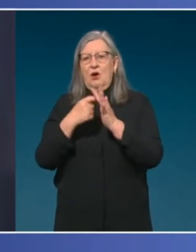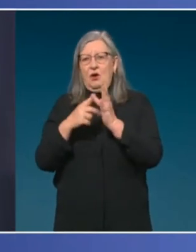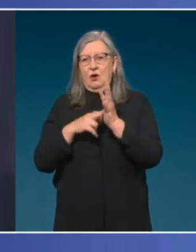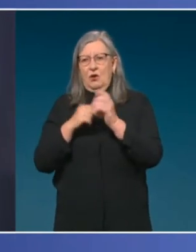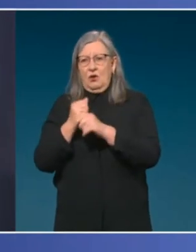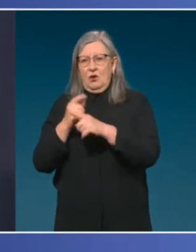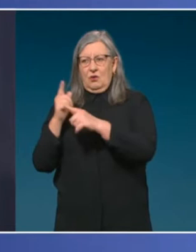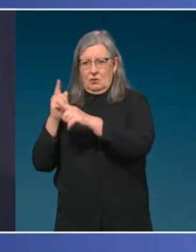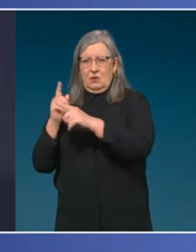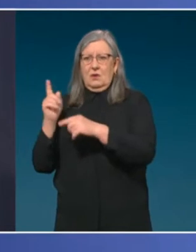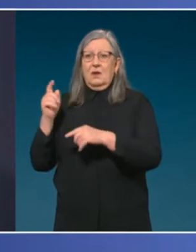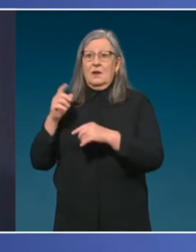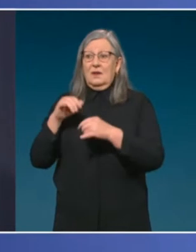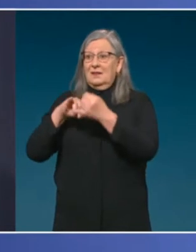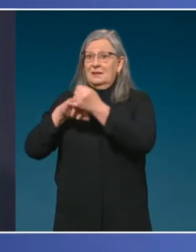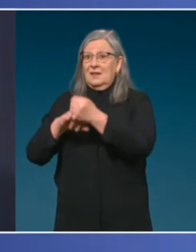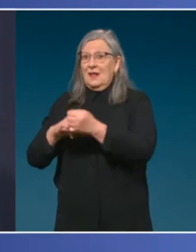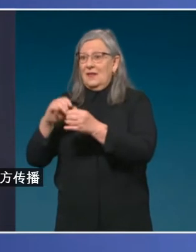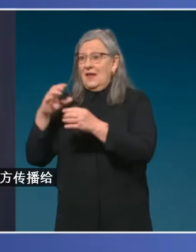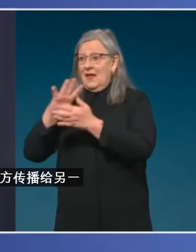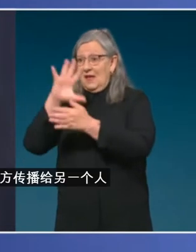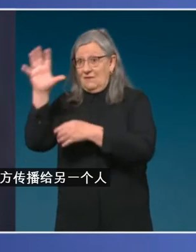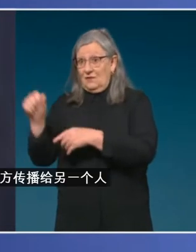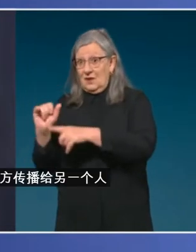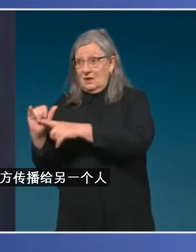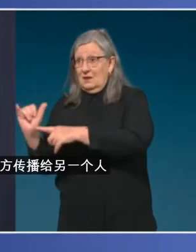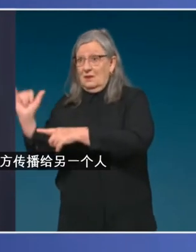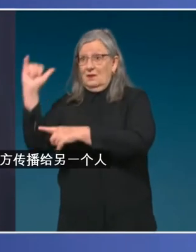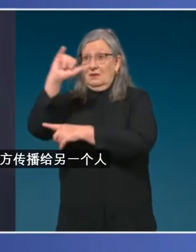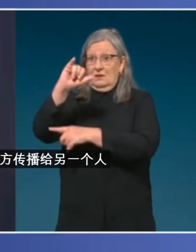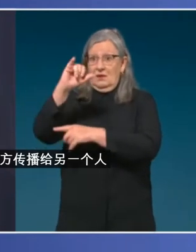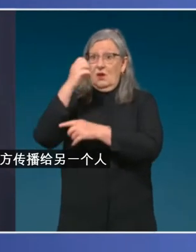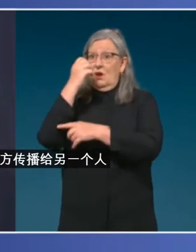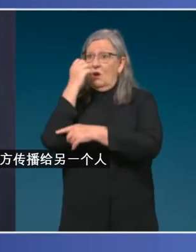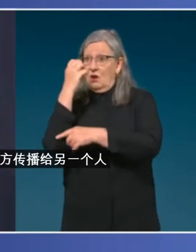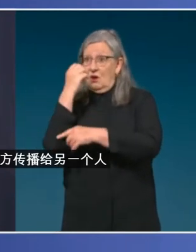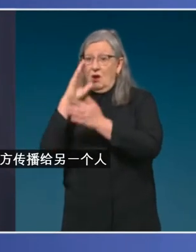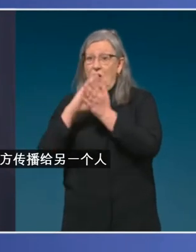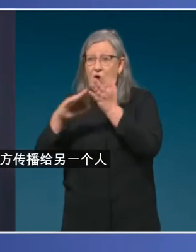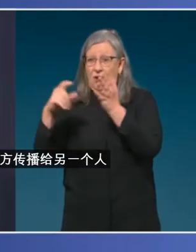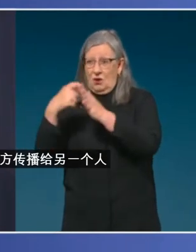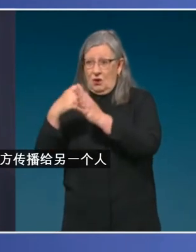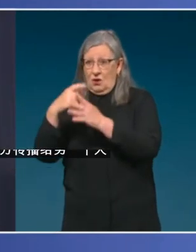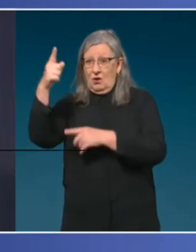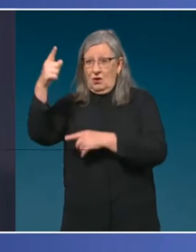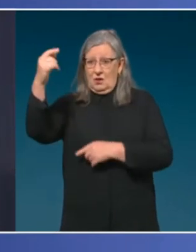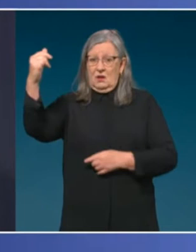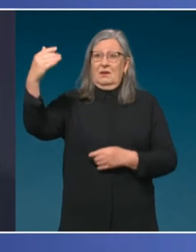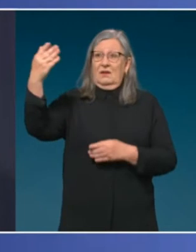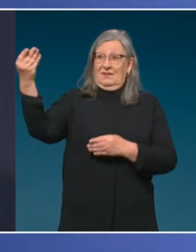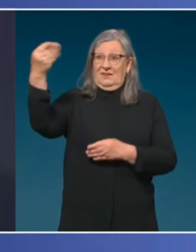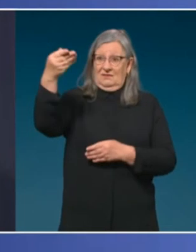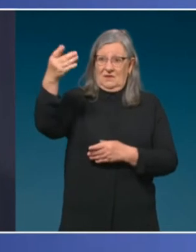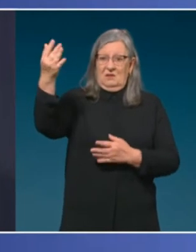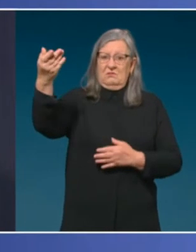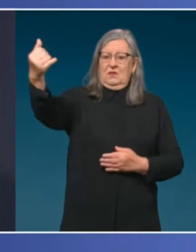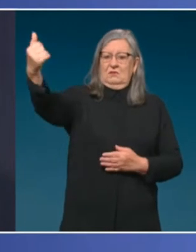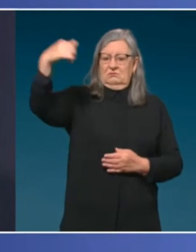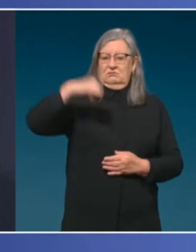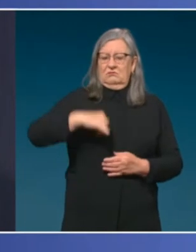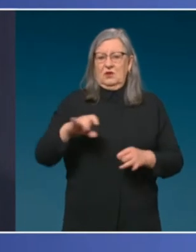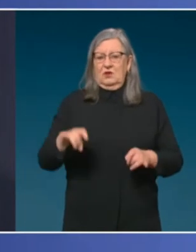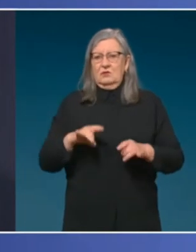then transmitted to another person from another part of the world that was across the corridor. So we do know it's transmissible.